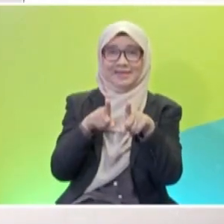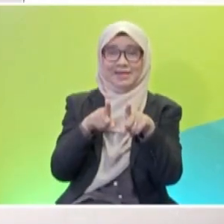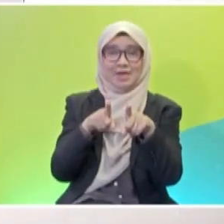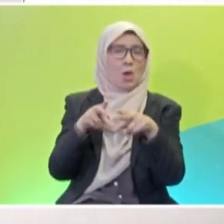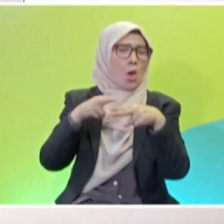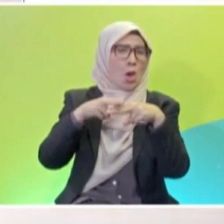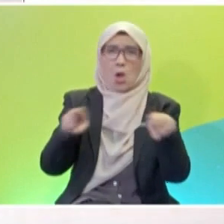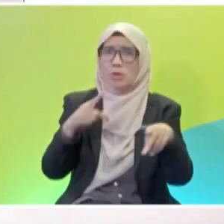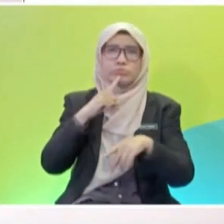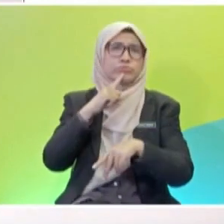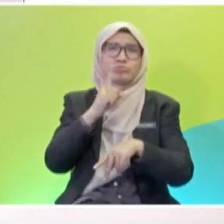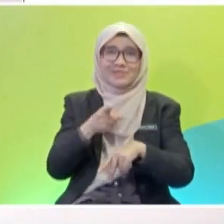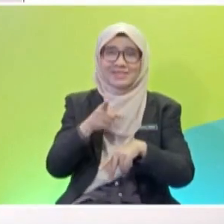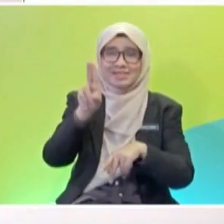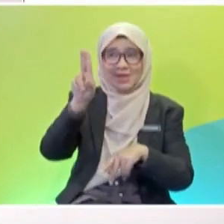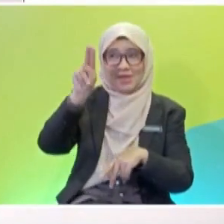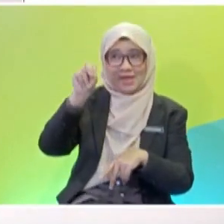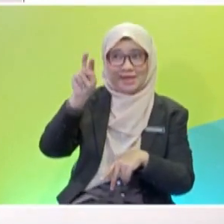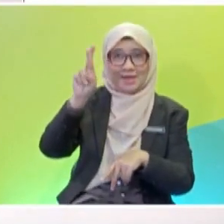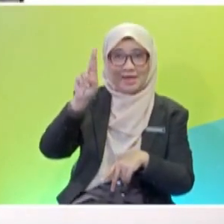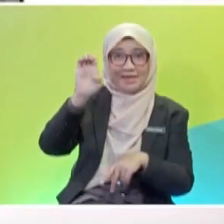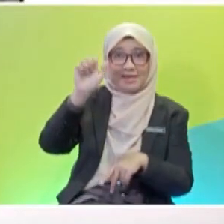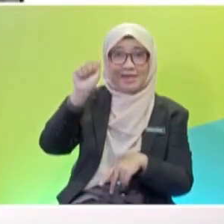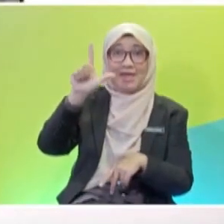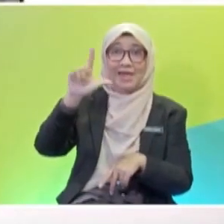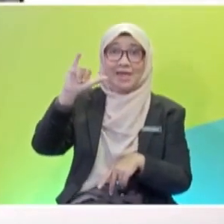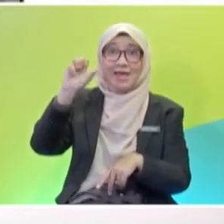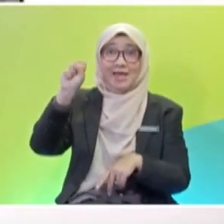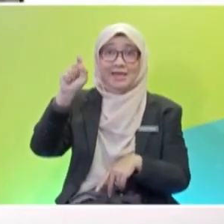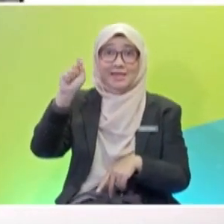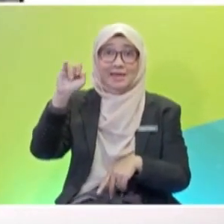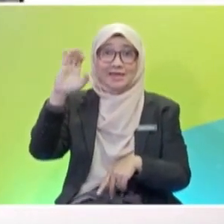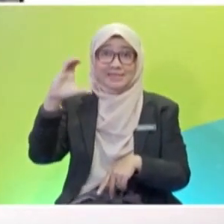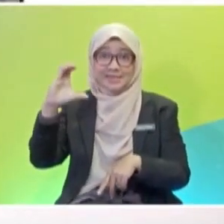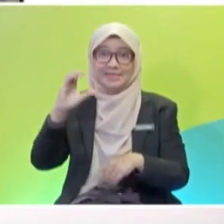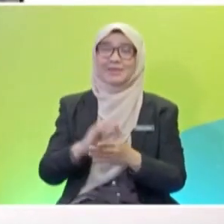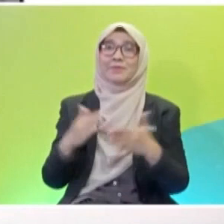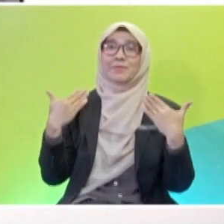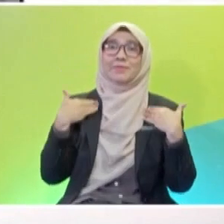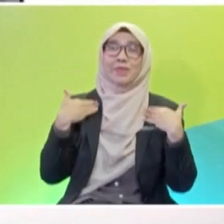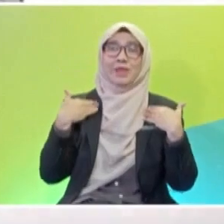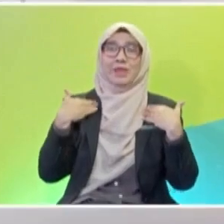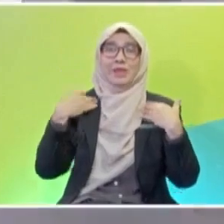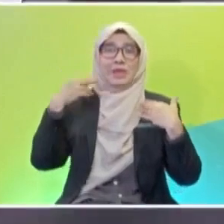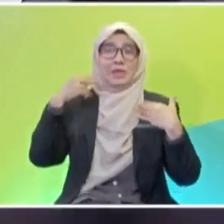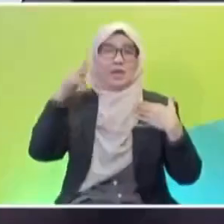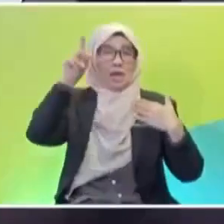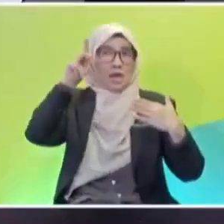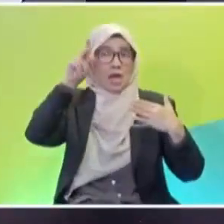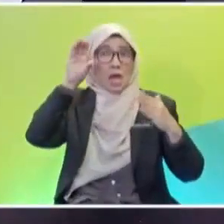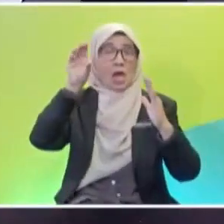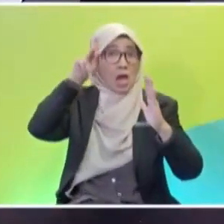Unrealistic. Yes, correct. Unrealistic. Mm-hmm. All right. So we have Photoshop, celebrities,